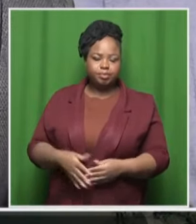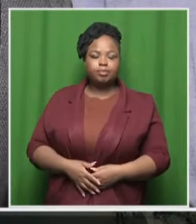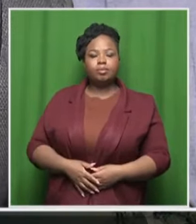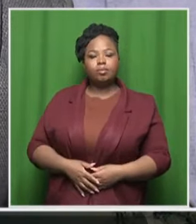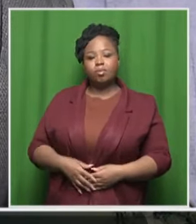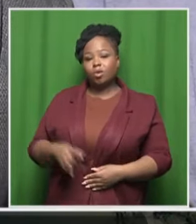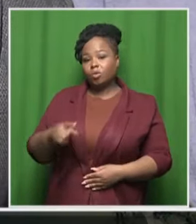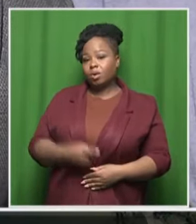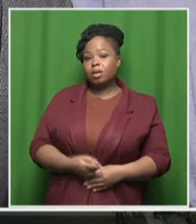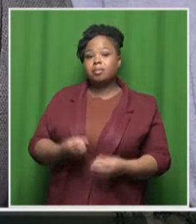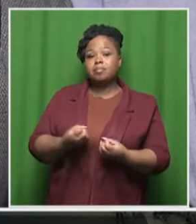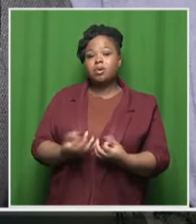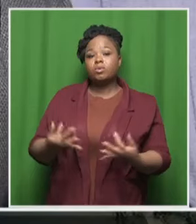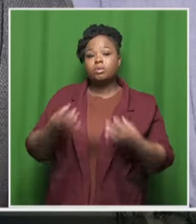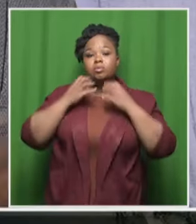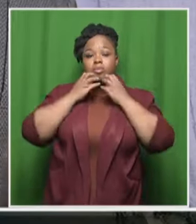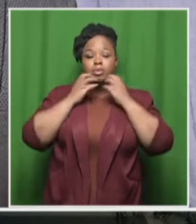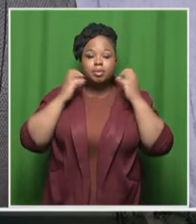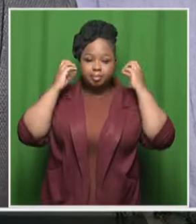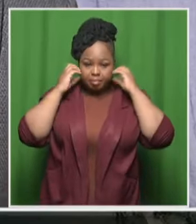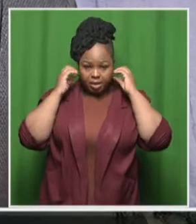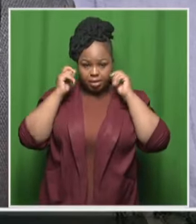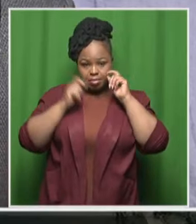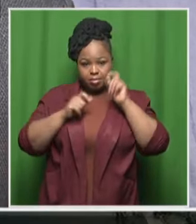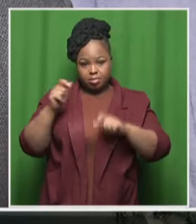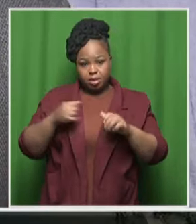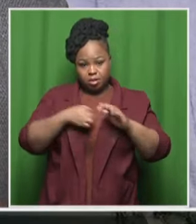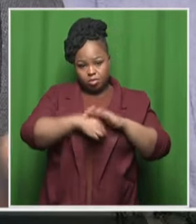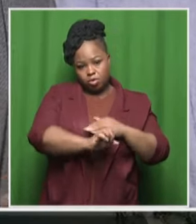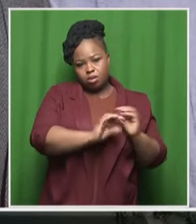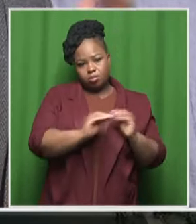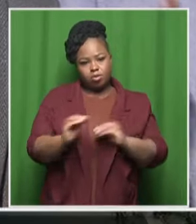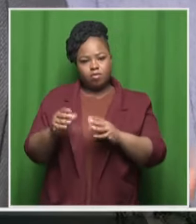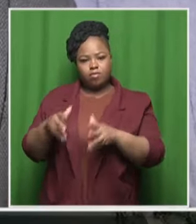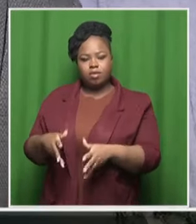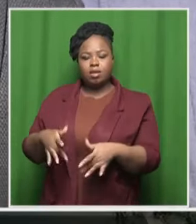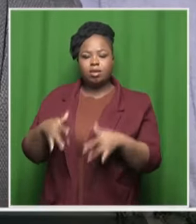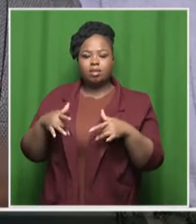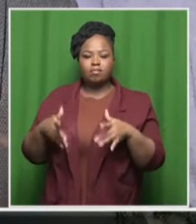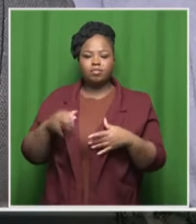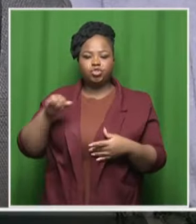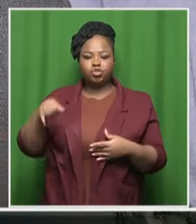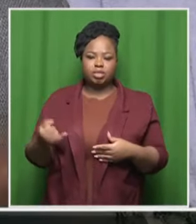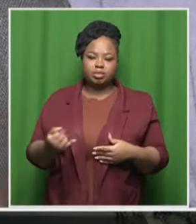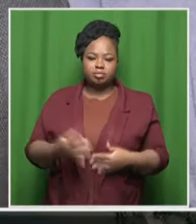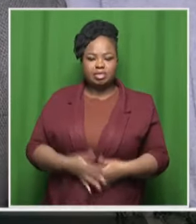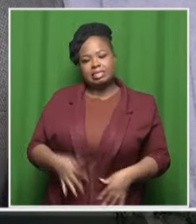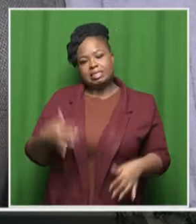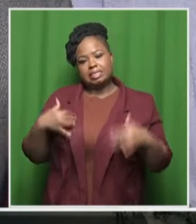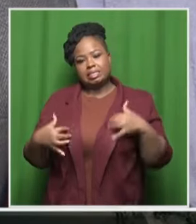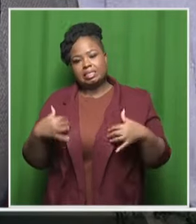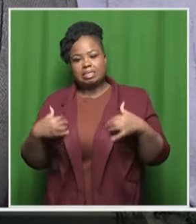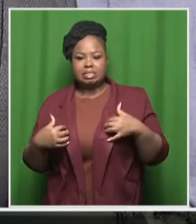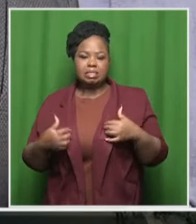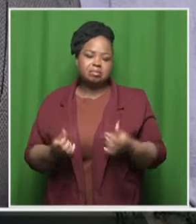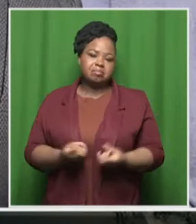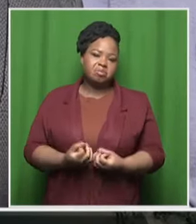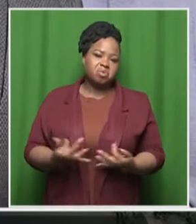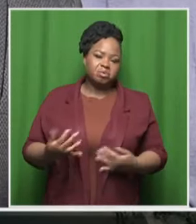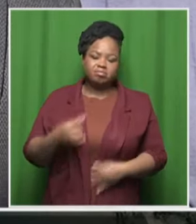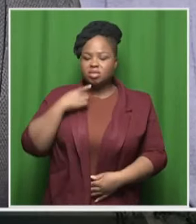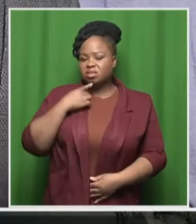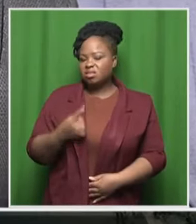significant number of the Mozambican nationals who are based in Johannesburg. So there is a great deal of enthusiasm. A lot of them, they say, they won't